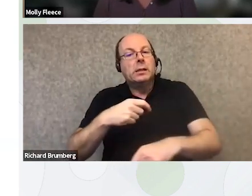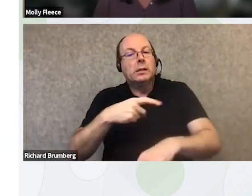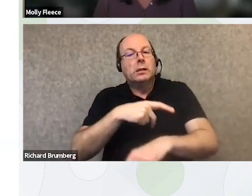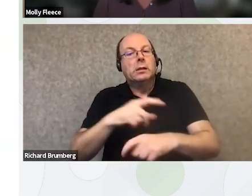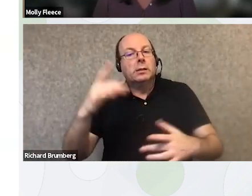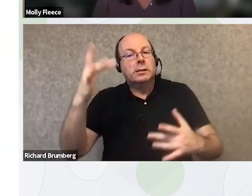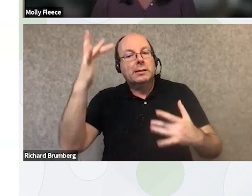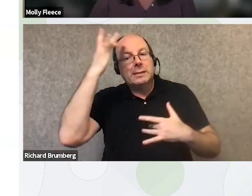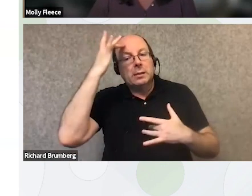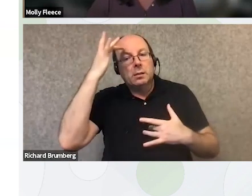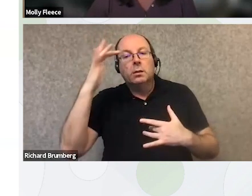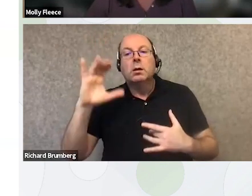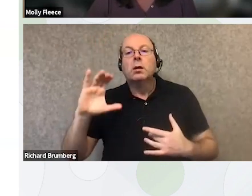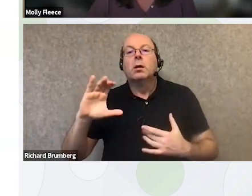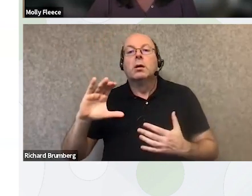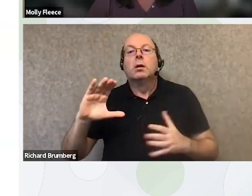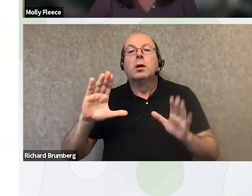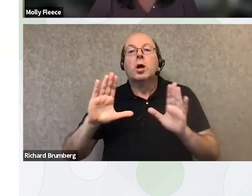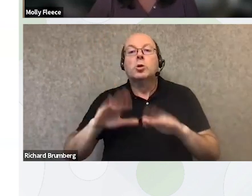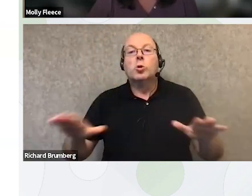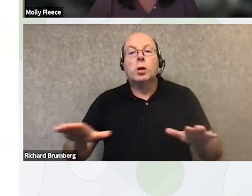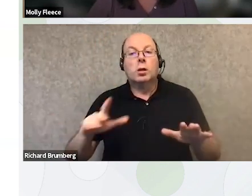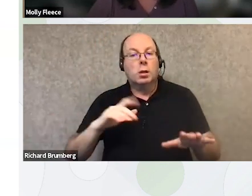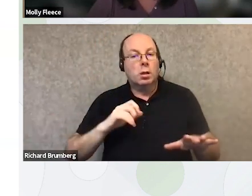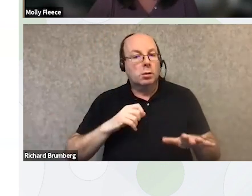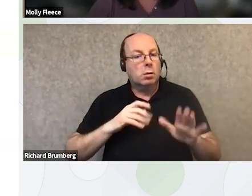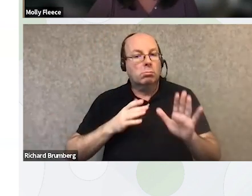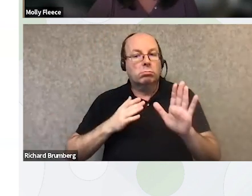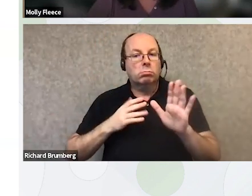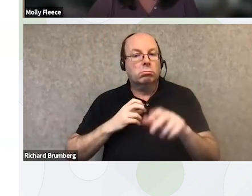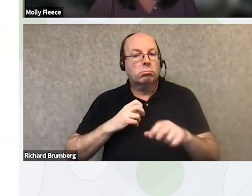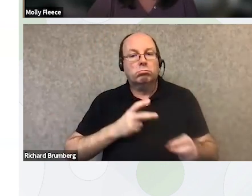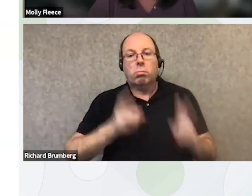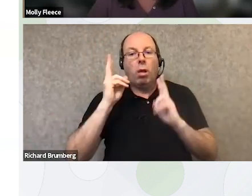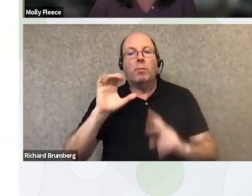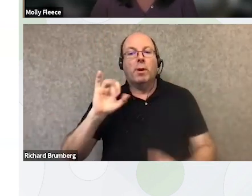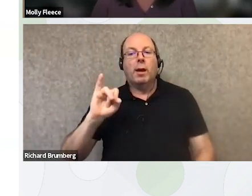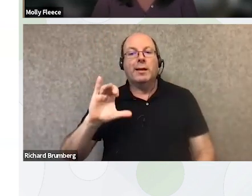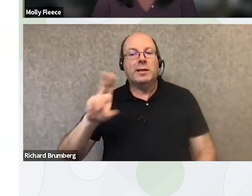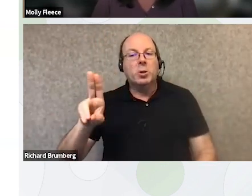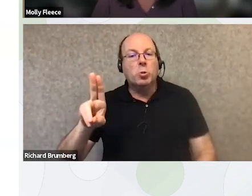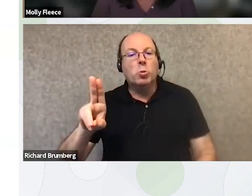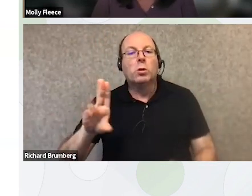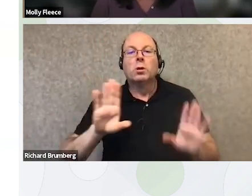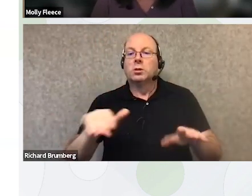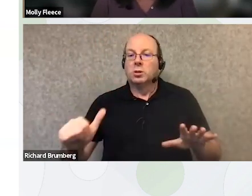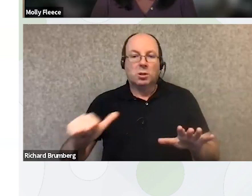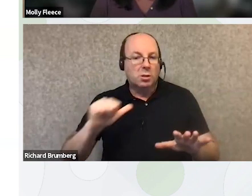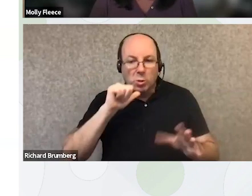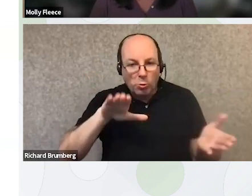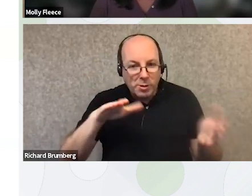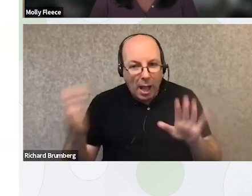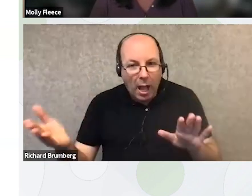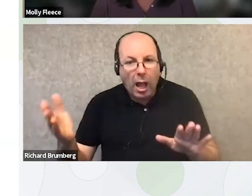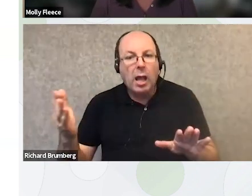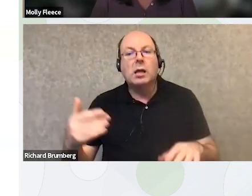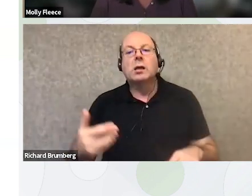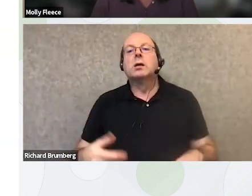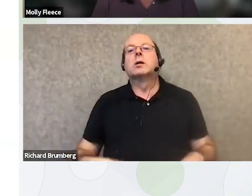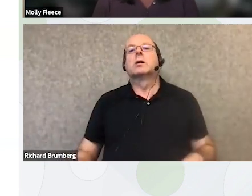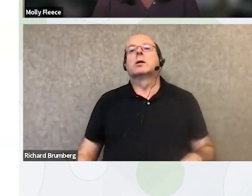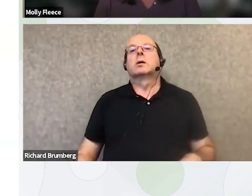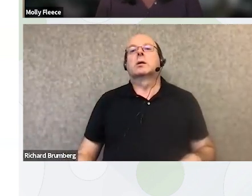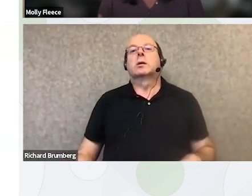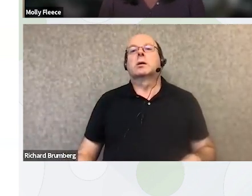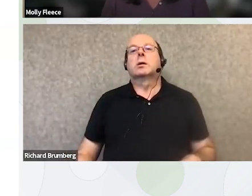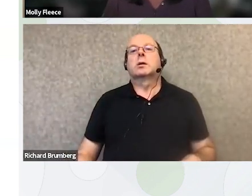truly keeps children out of the ICU, keeps children from dying and other life-threatening conditions, reduces the